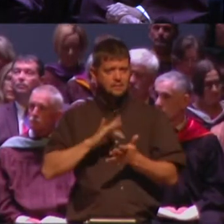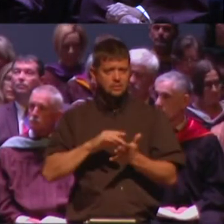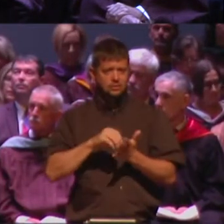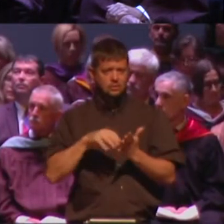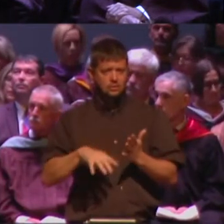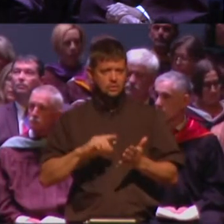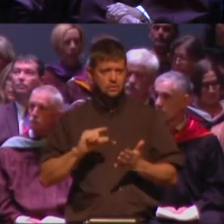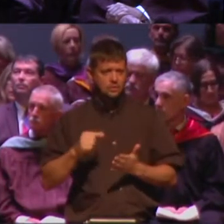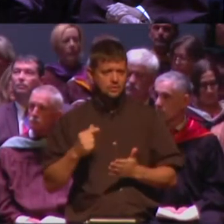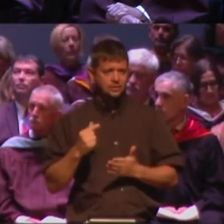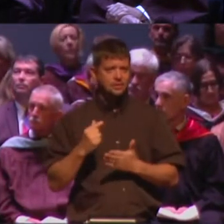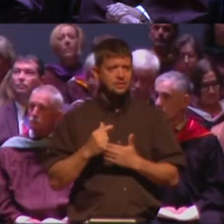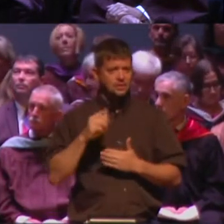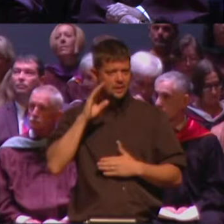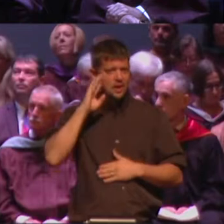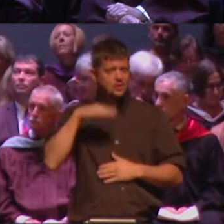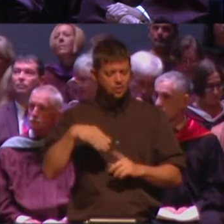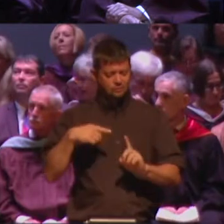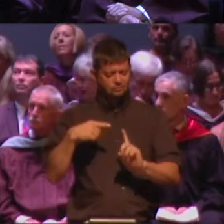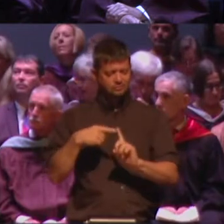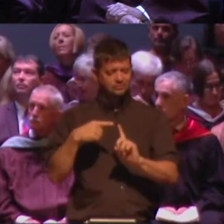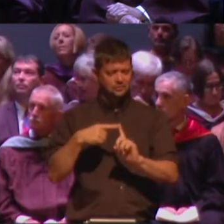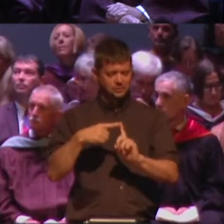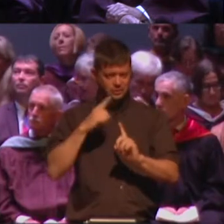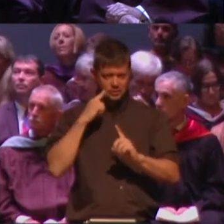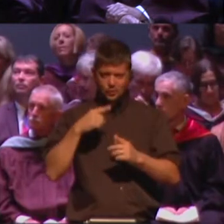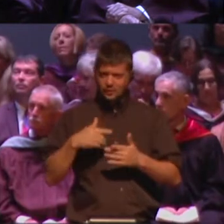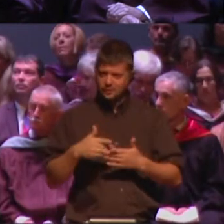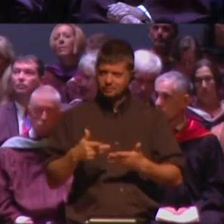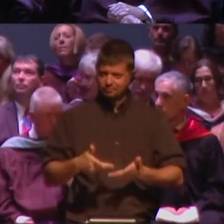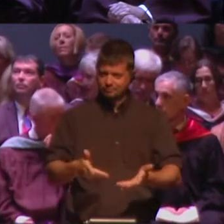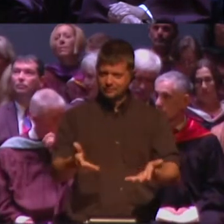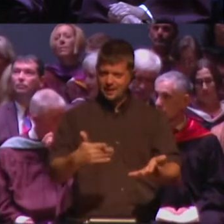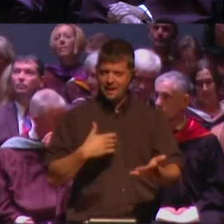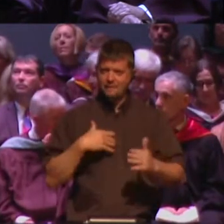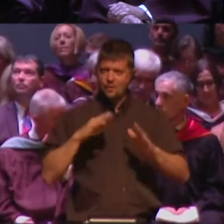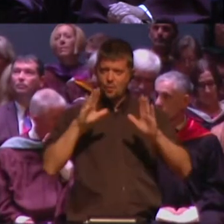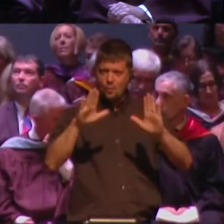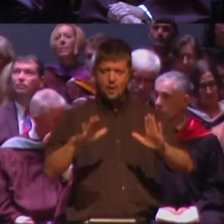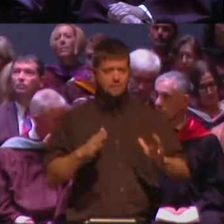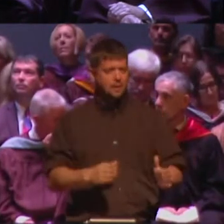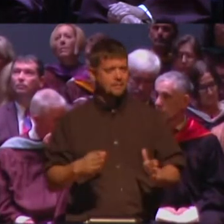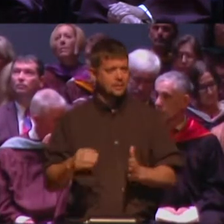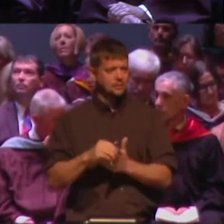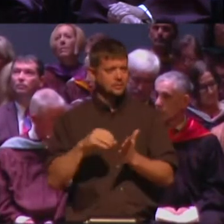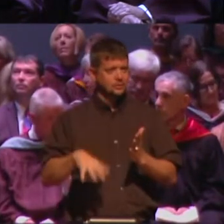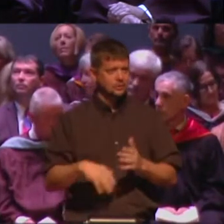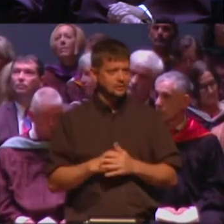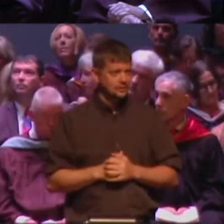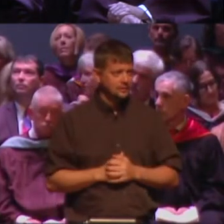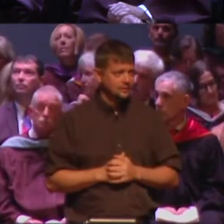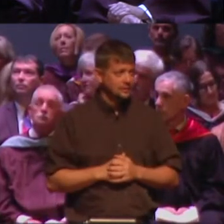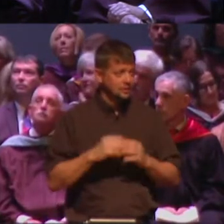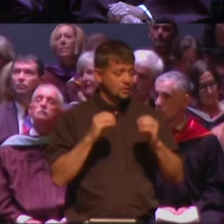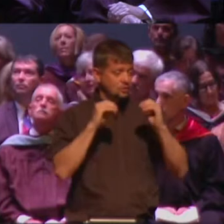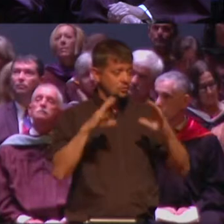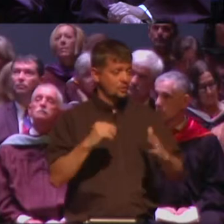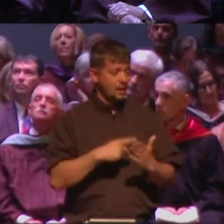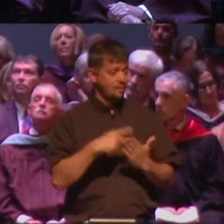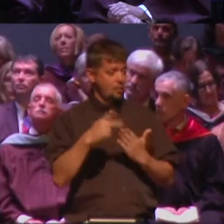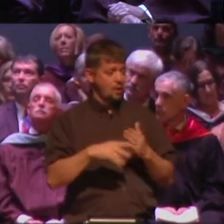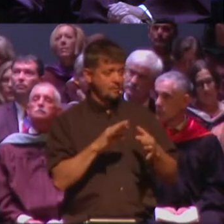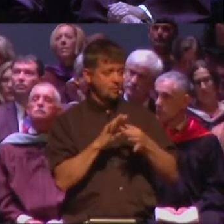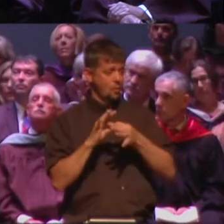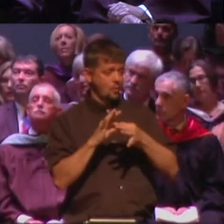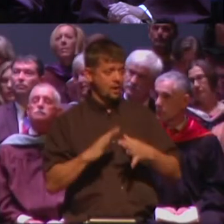graduates because they know that she will send them well-prepared students. In addition to being an instructor and program